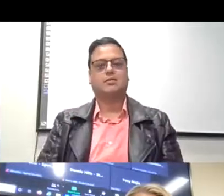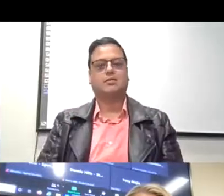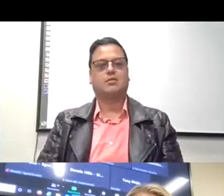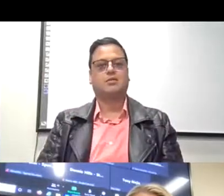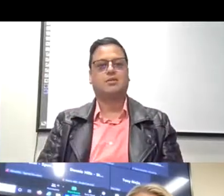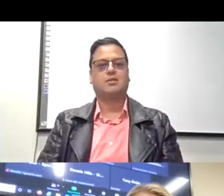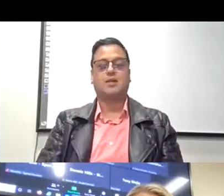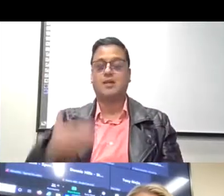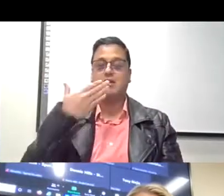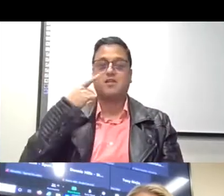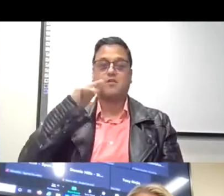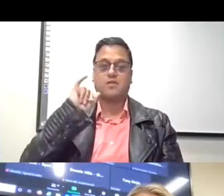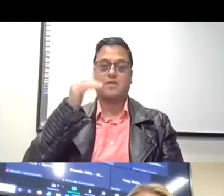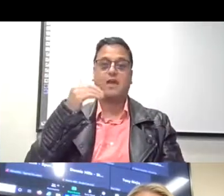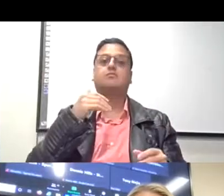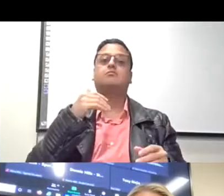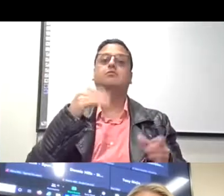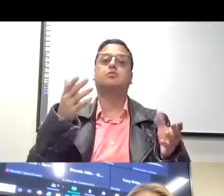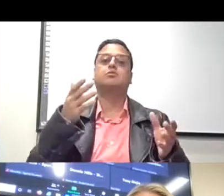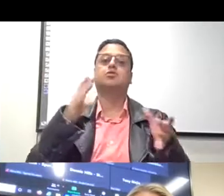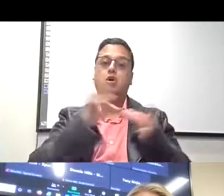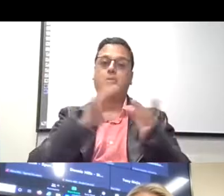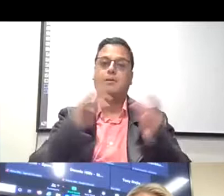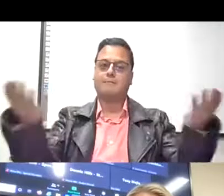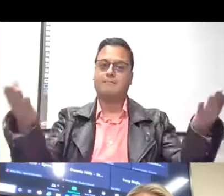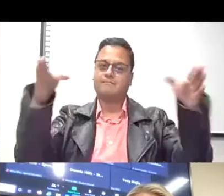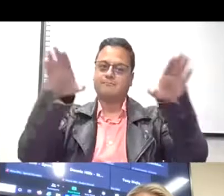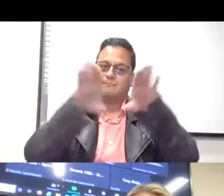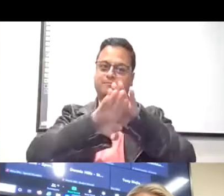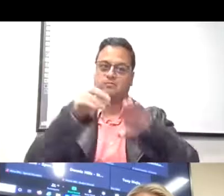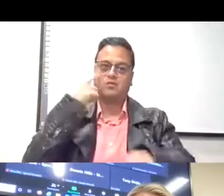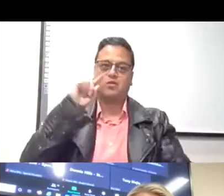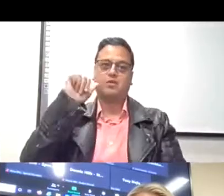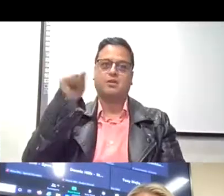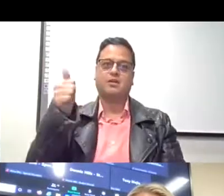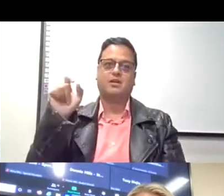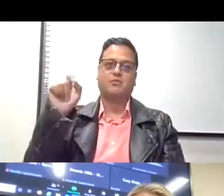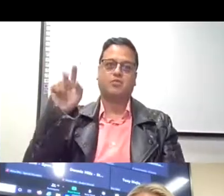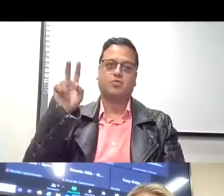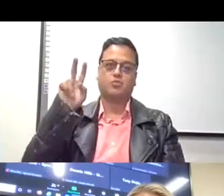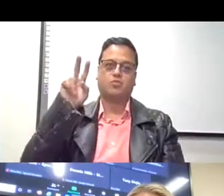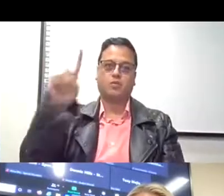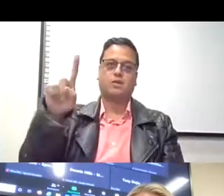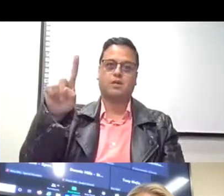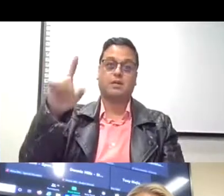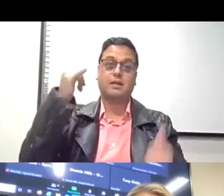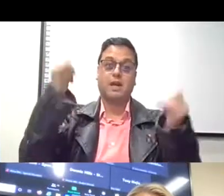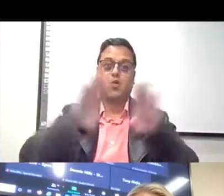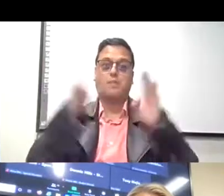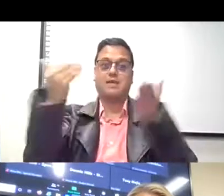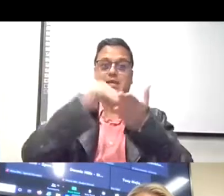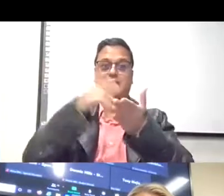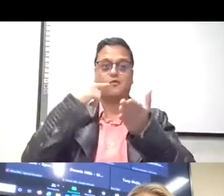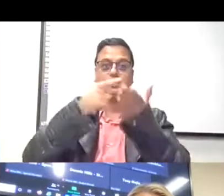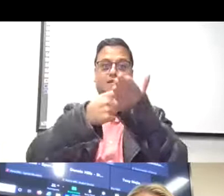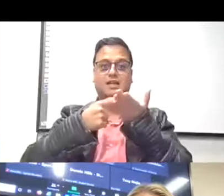Great, thank you for the public comments. I'm officially closing public comment on item 10.1, opening it back up for